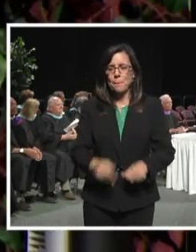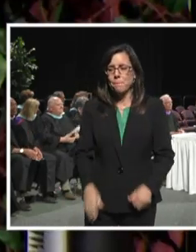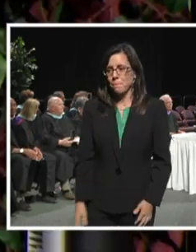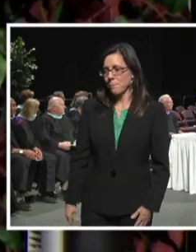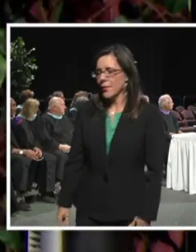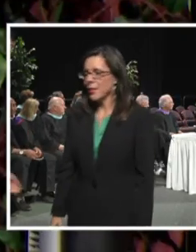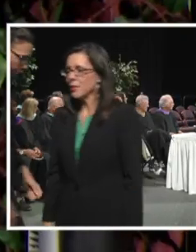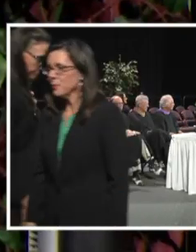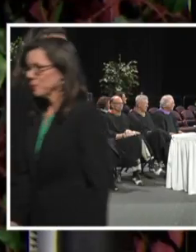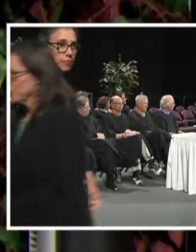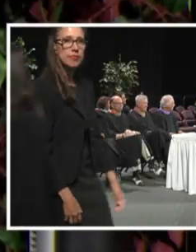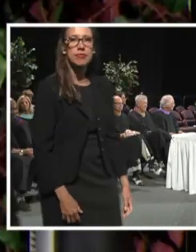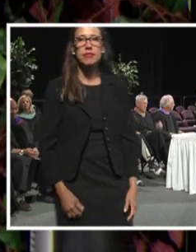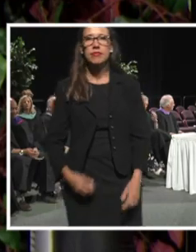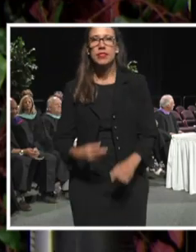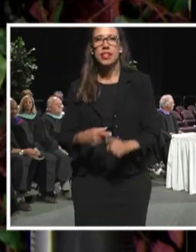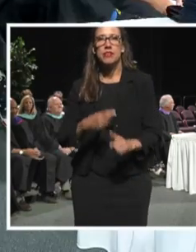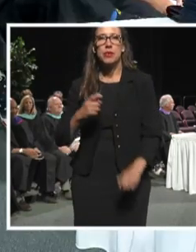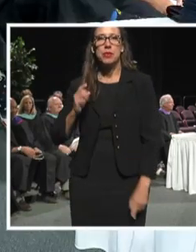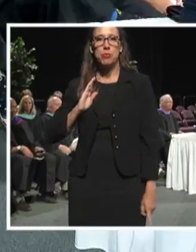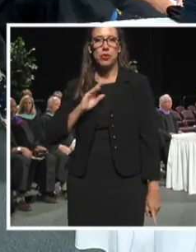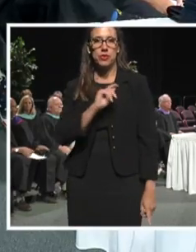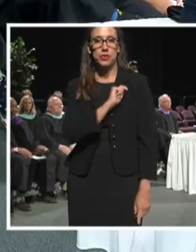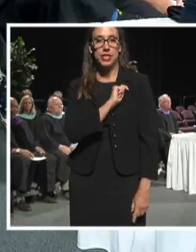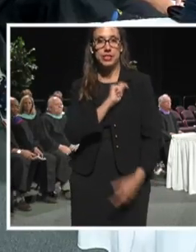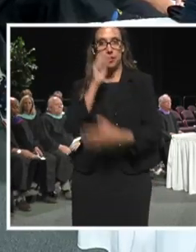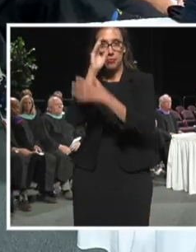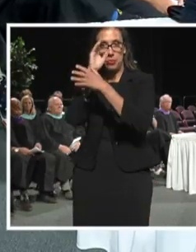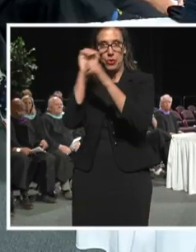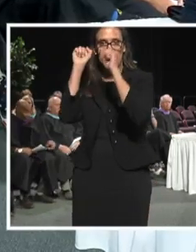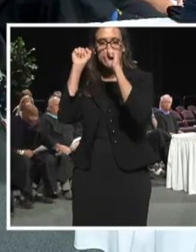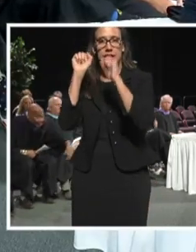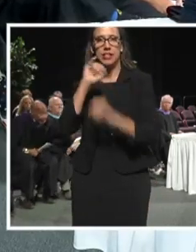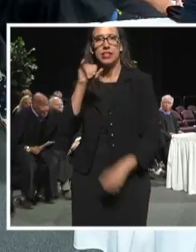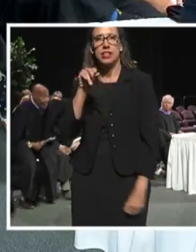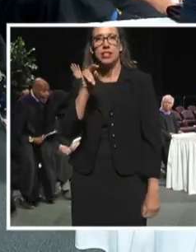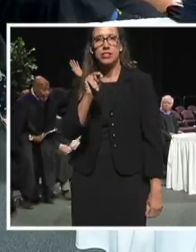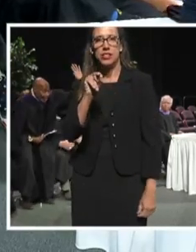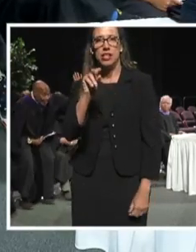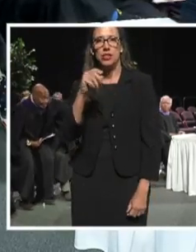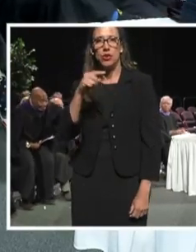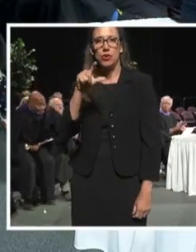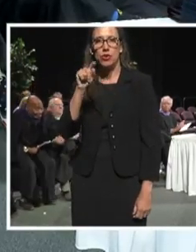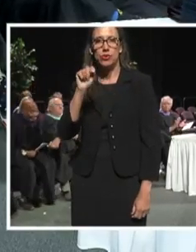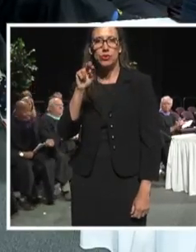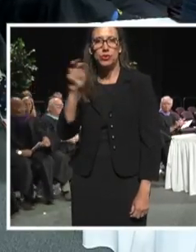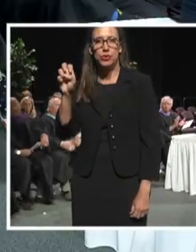From our board of trustees, we have president Dr. John Ogletree,